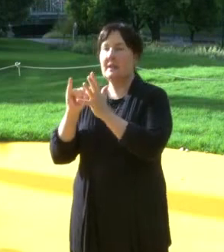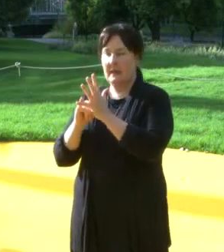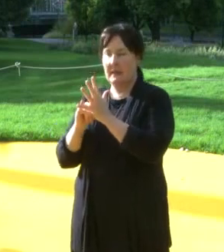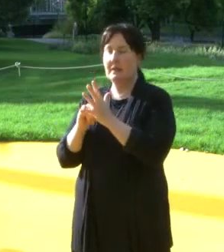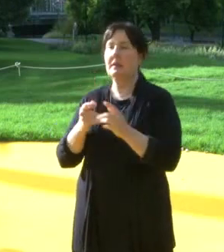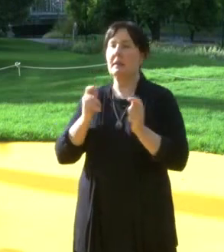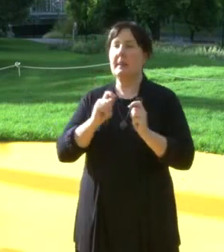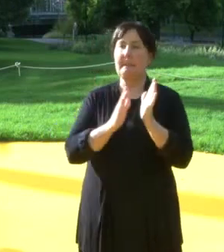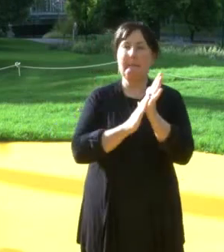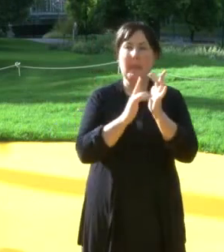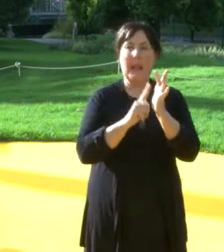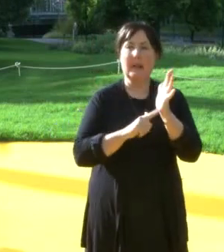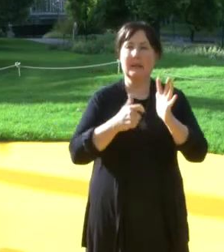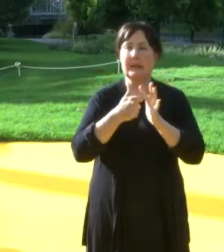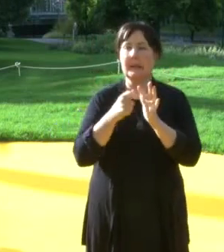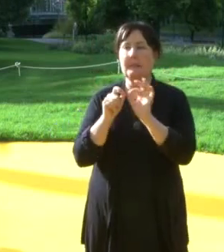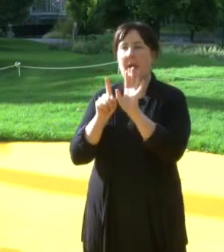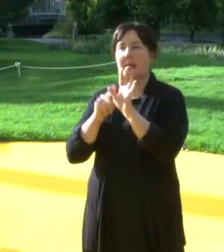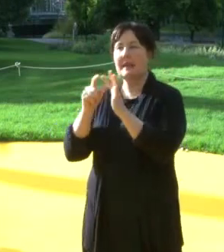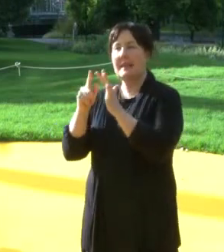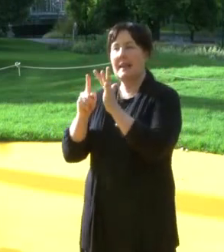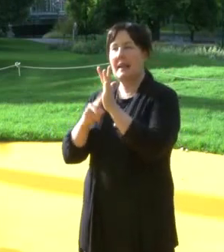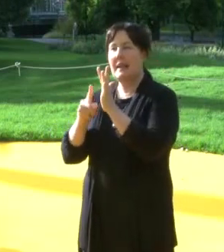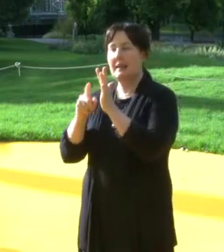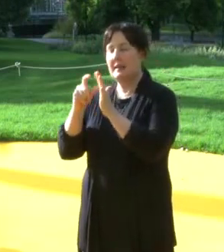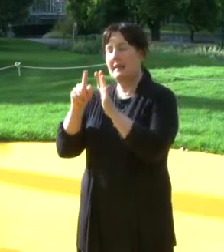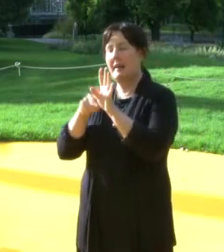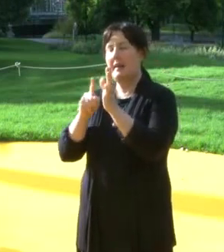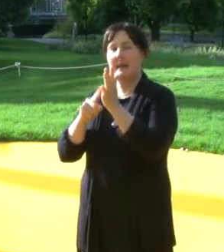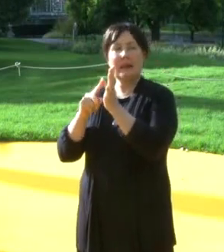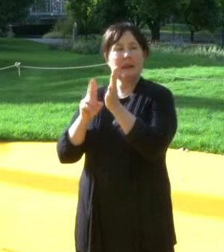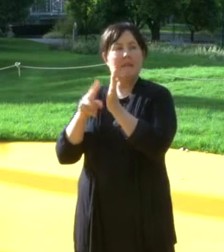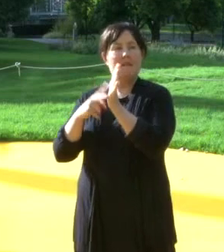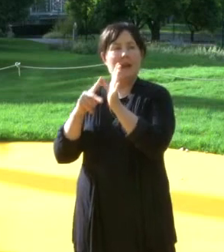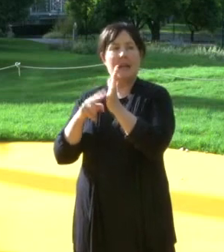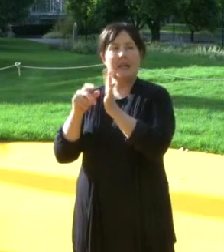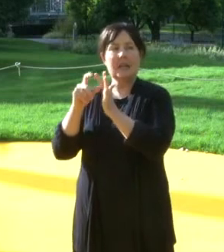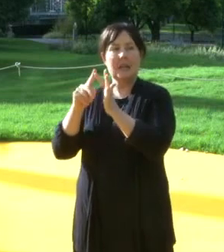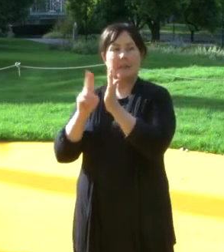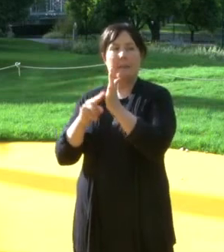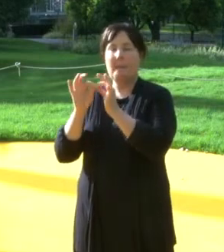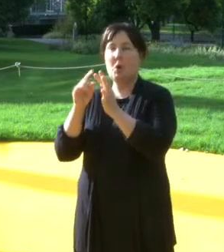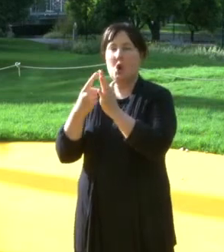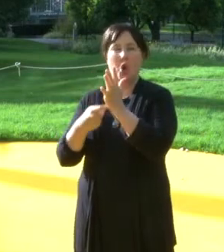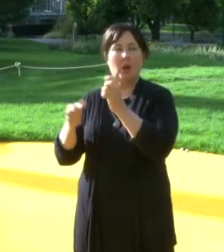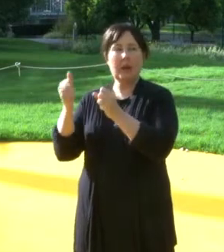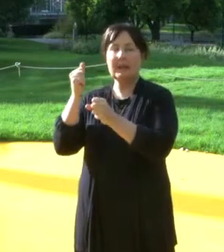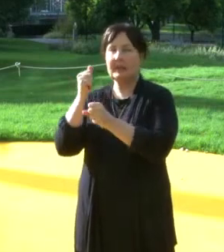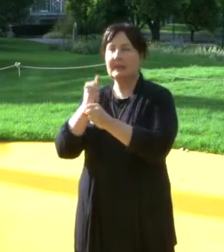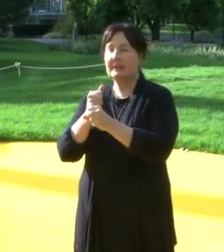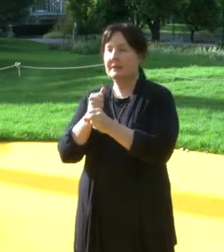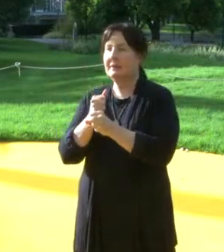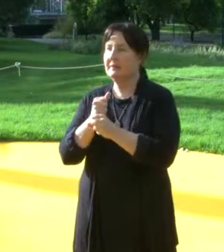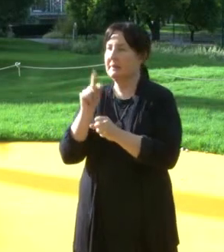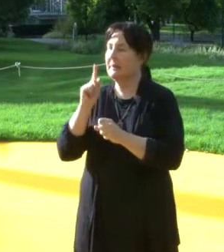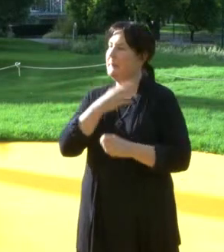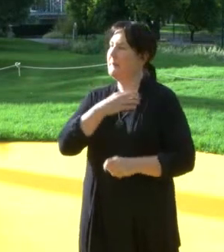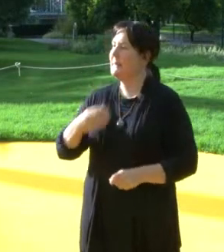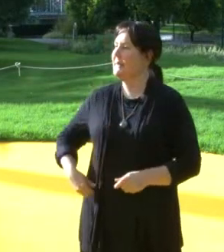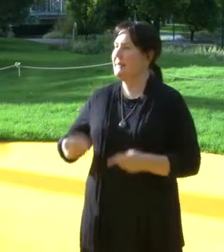Dylan Vandenberg, presented by Currency Press and the Street Theatre. Now we welcome the Minister to announce a winner.